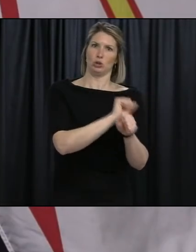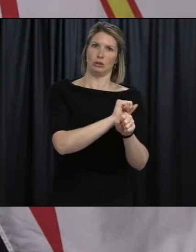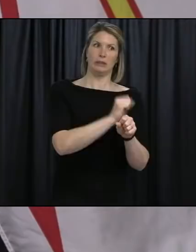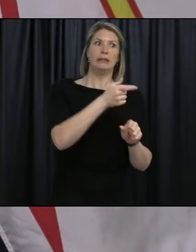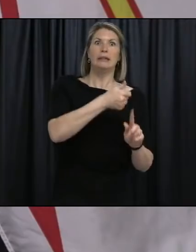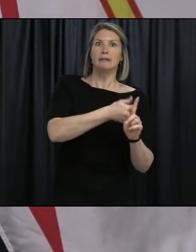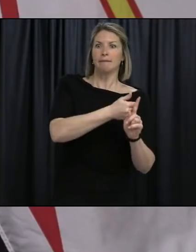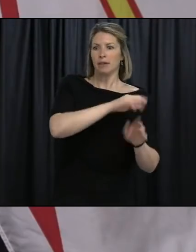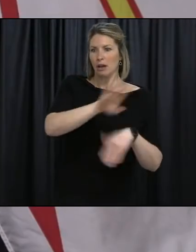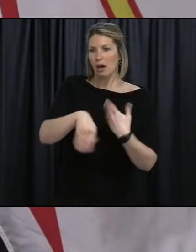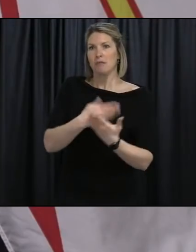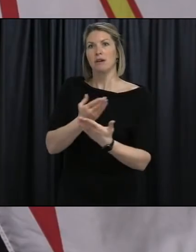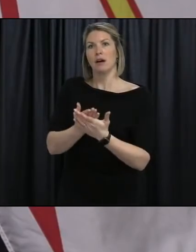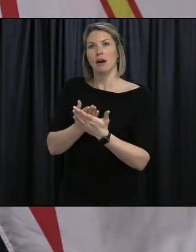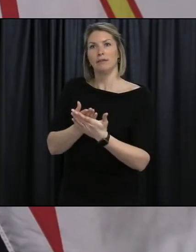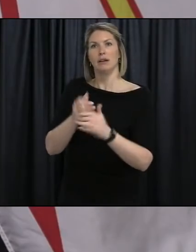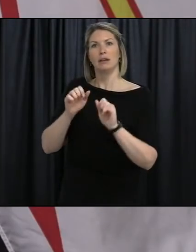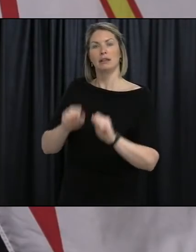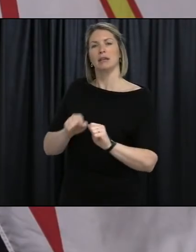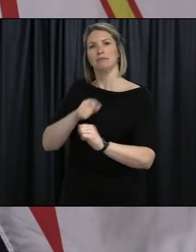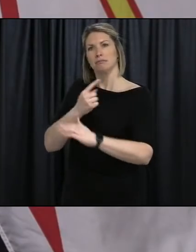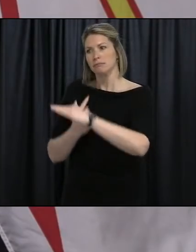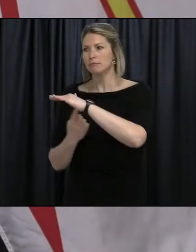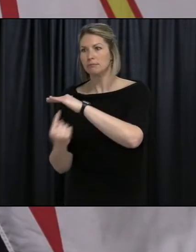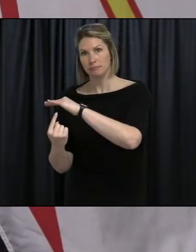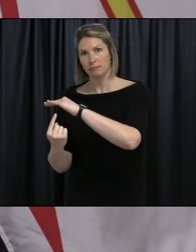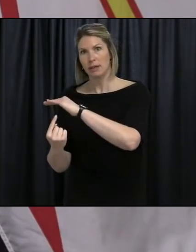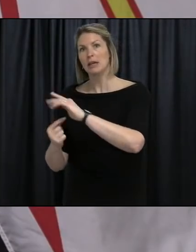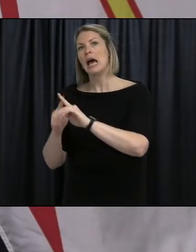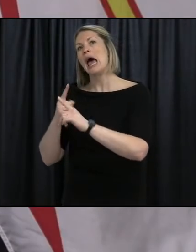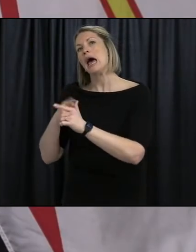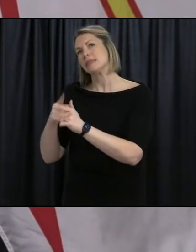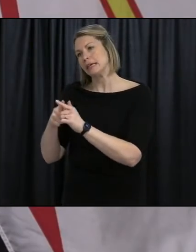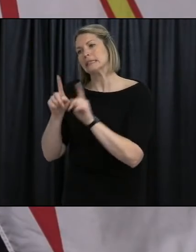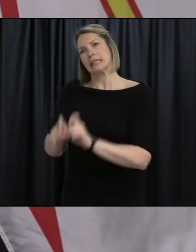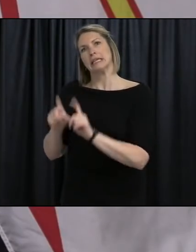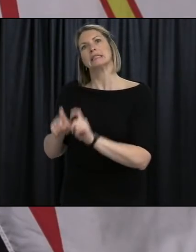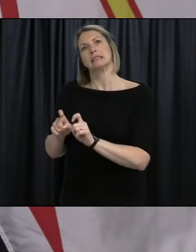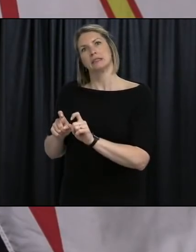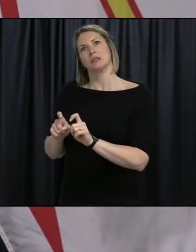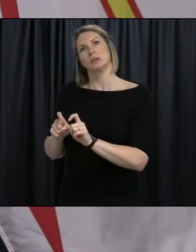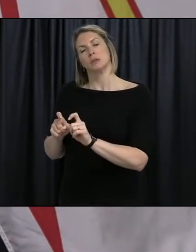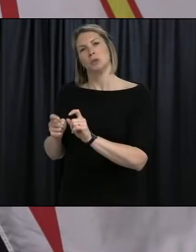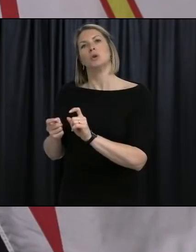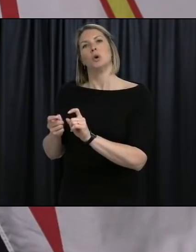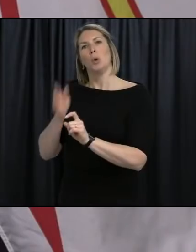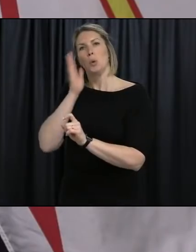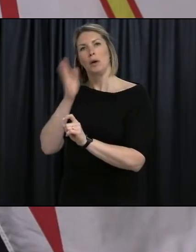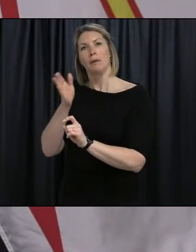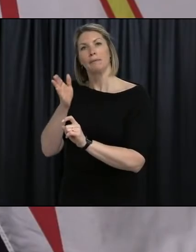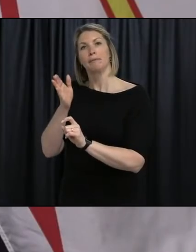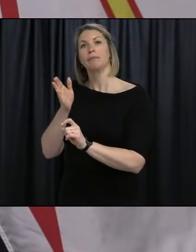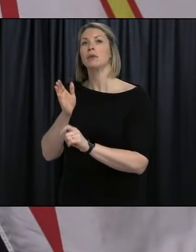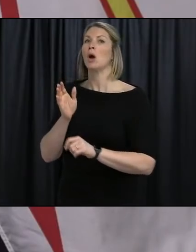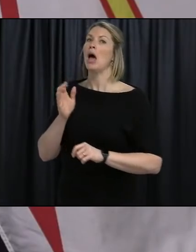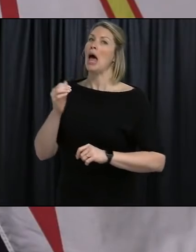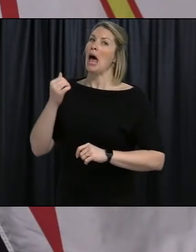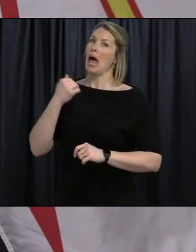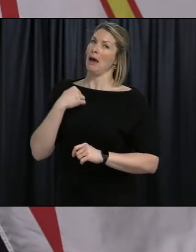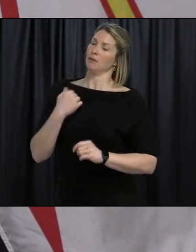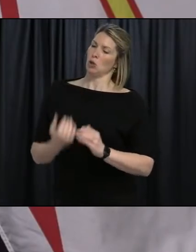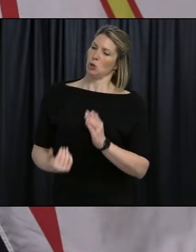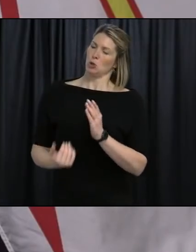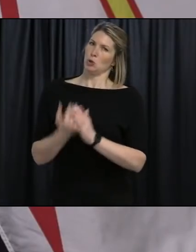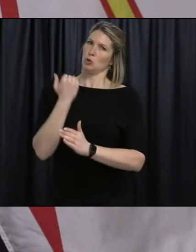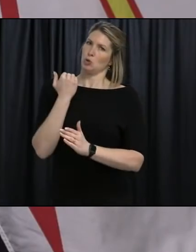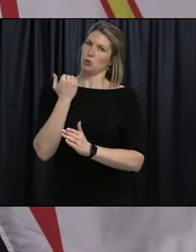they wish. To assist employers, we are introducing a new essential worker work isolation letter, which